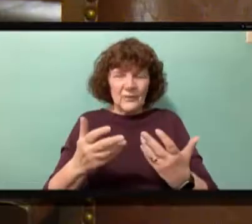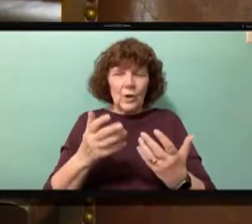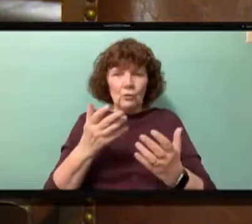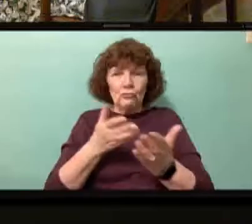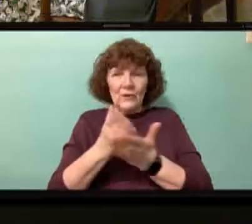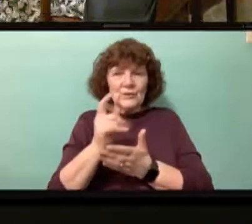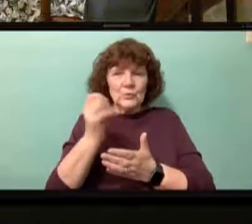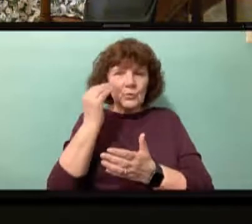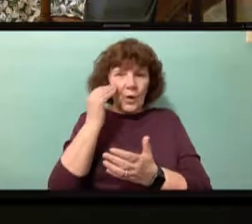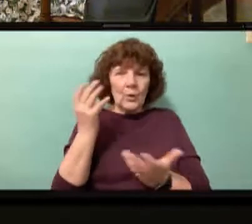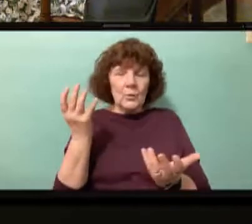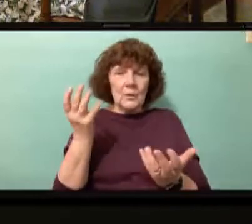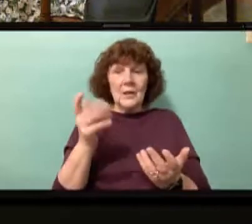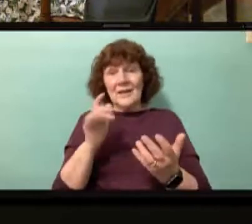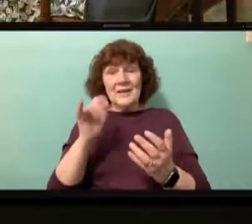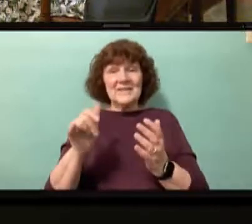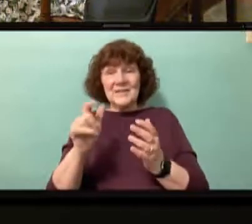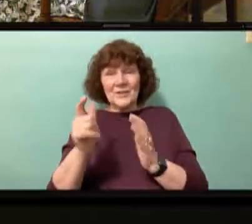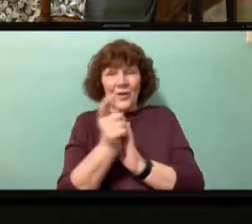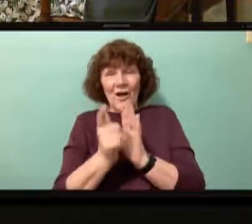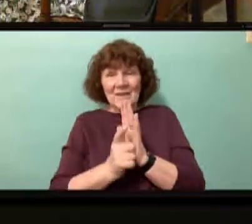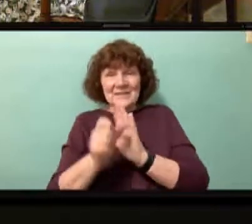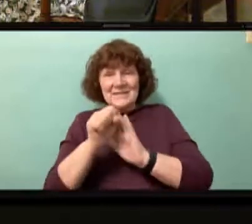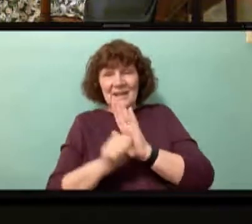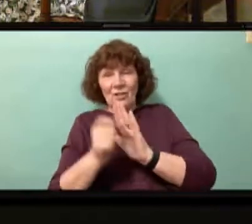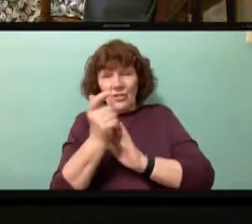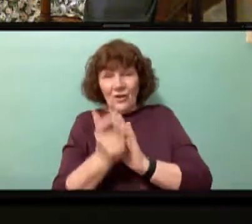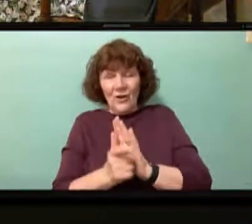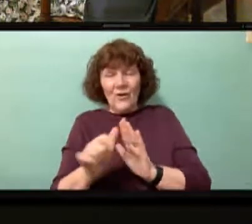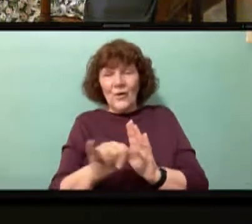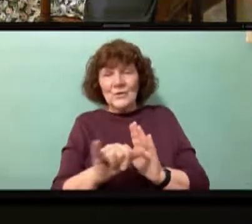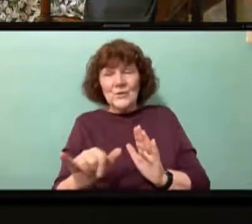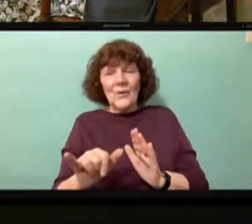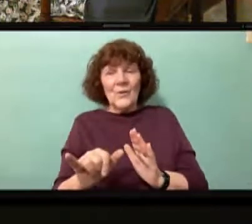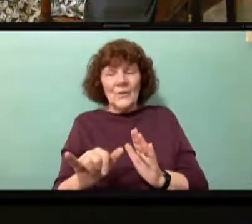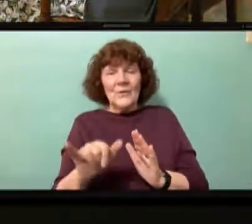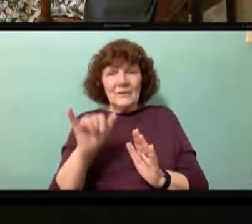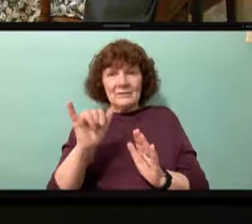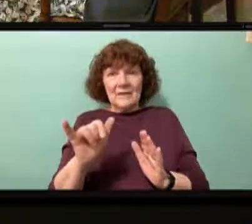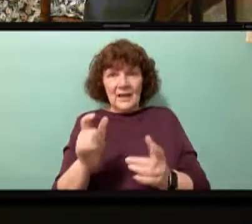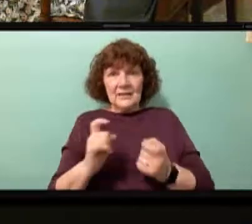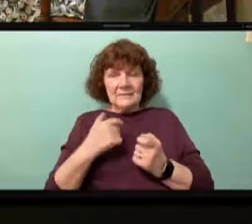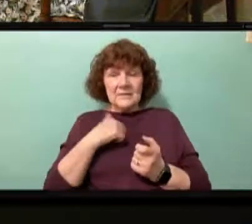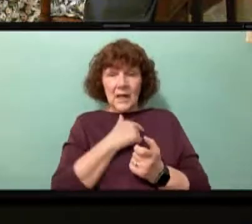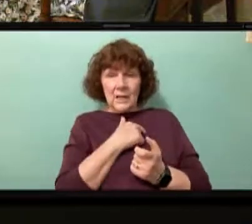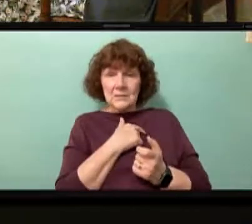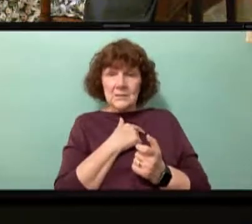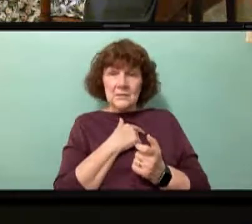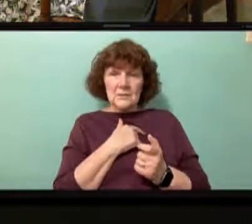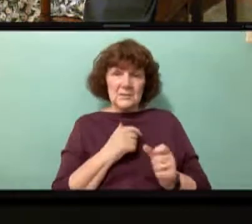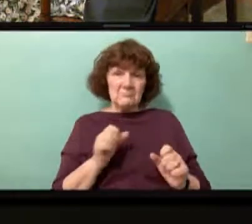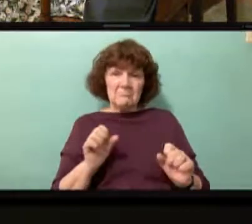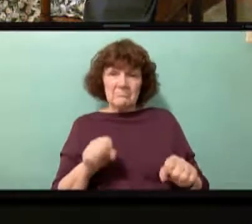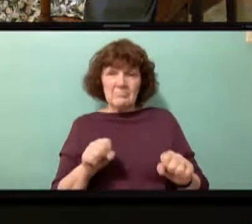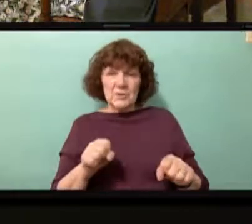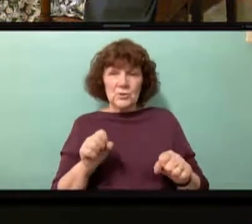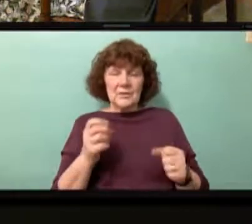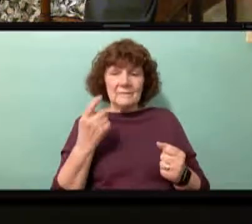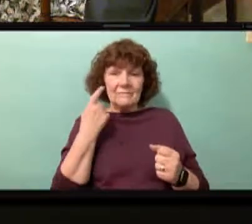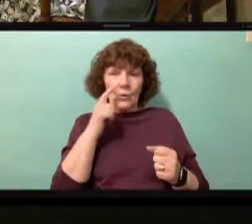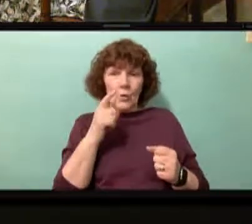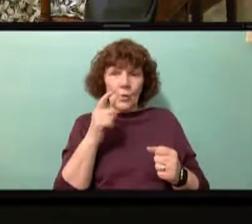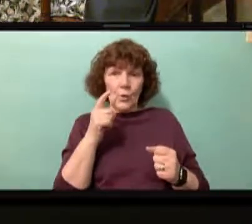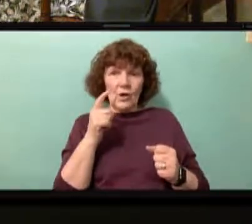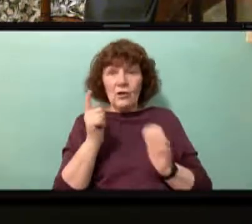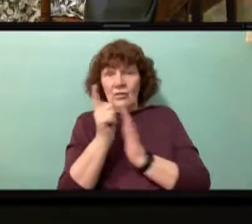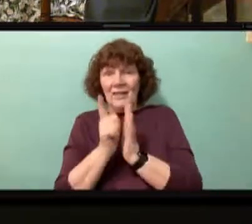It's basically the law, state law, and also that gives us the opportunity to, for law to go in and redact